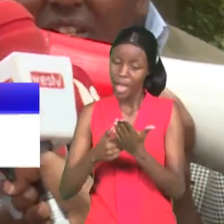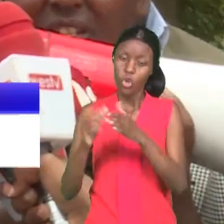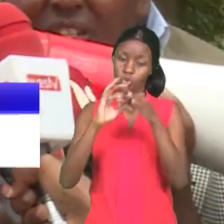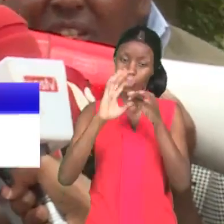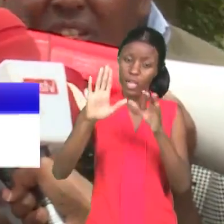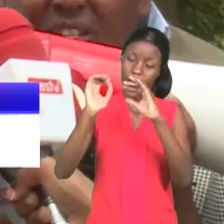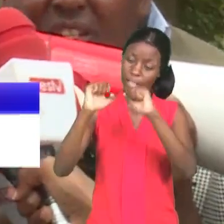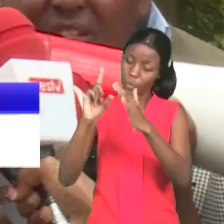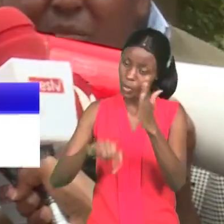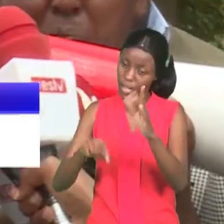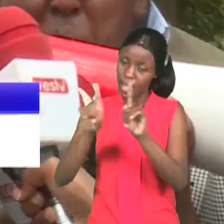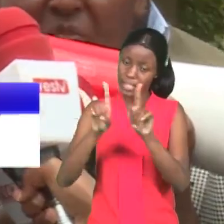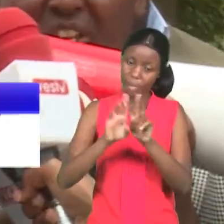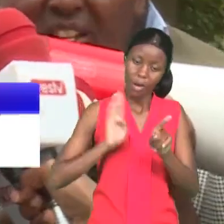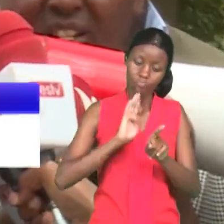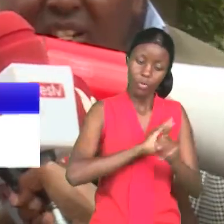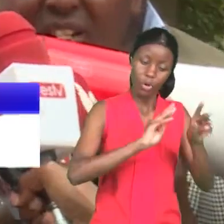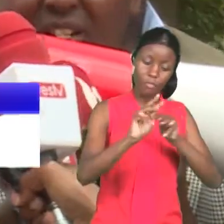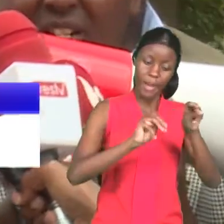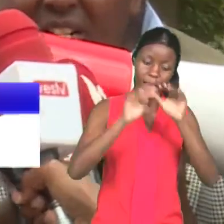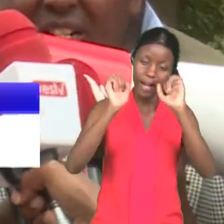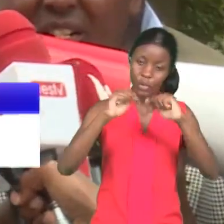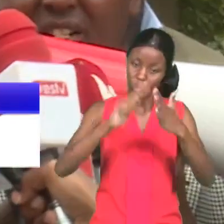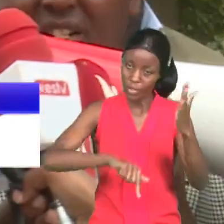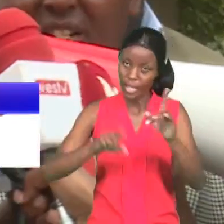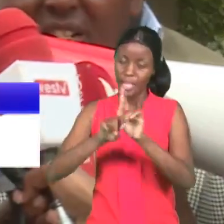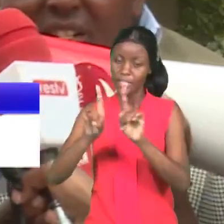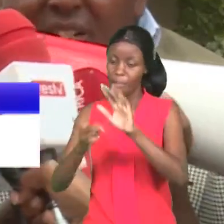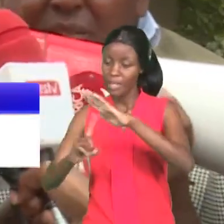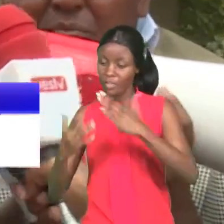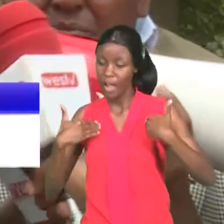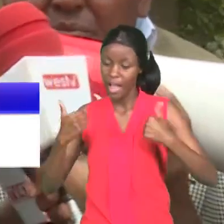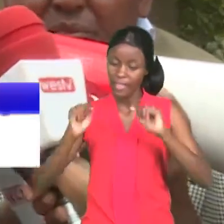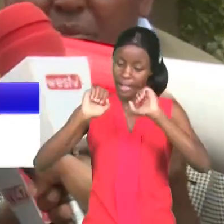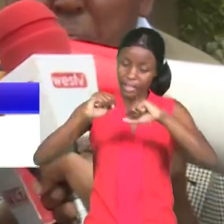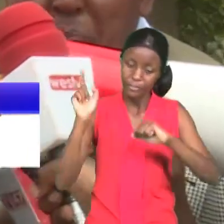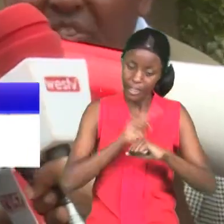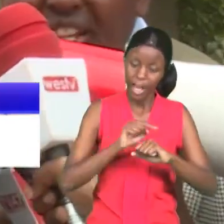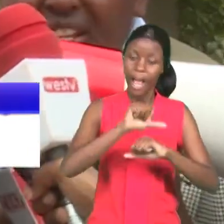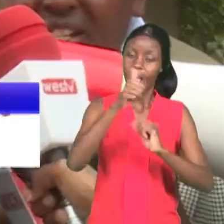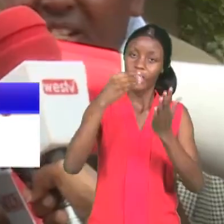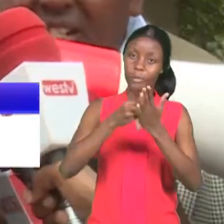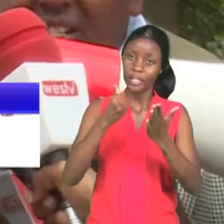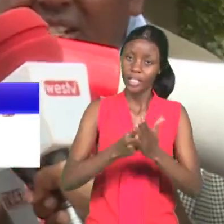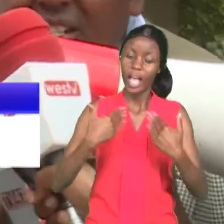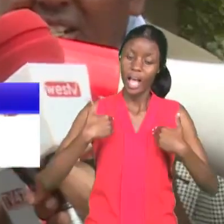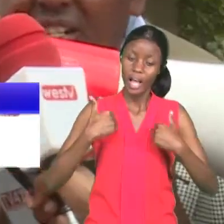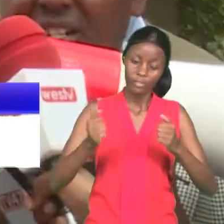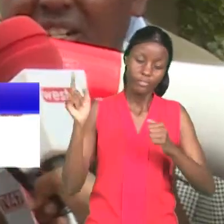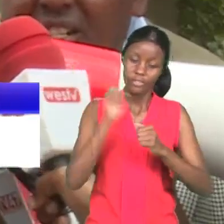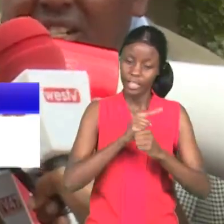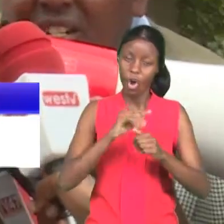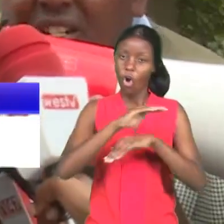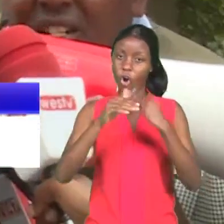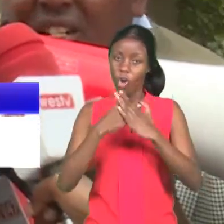The Board of Management of the hospital has agreed on, Ministry of Health has agreed on, Ministry of the Treasury has agreed on, SCAC has agreed